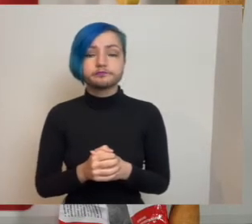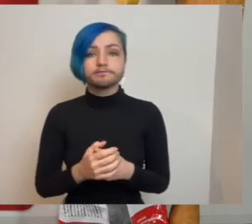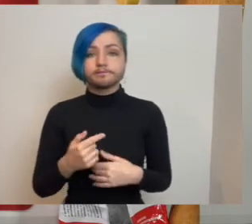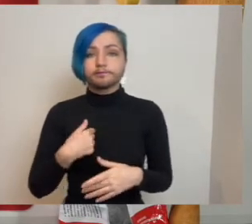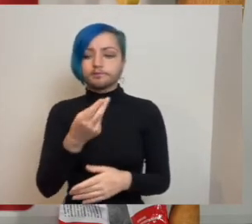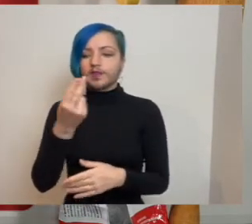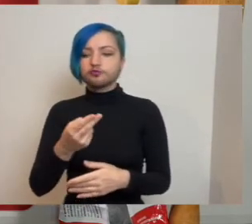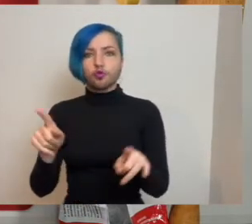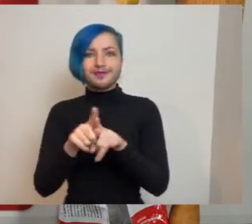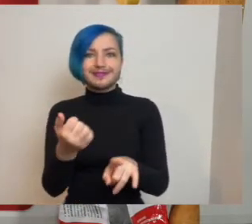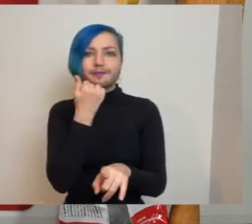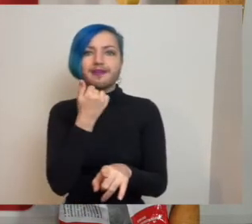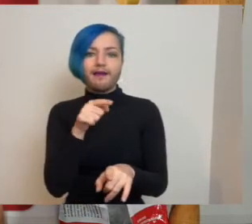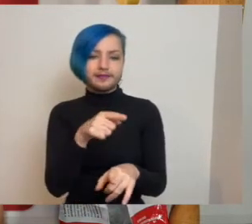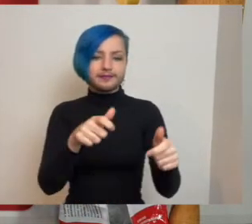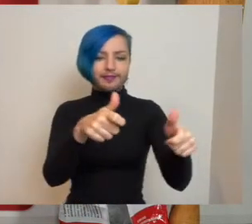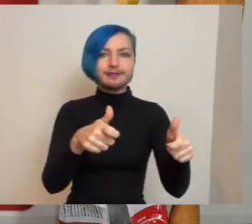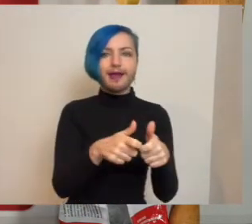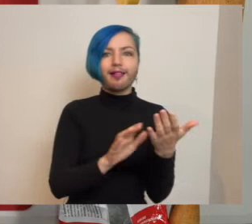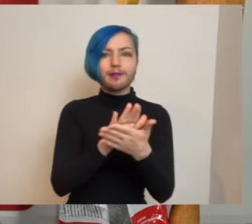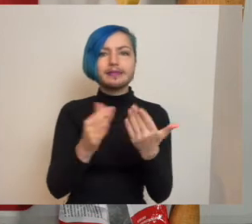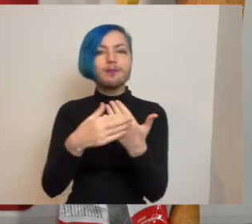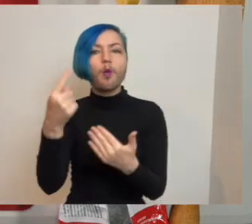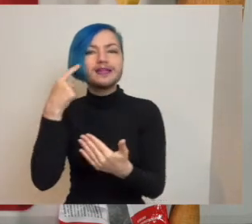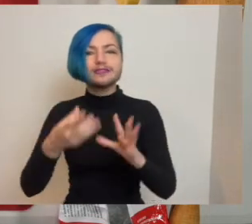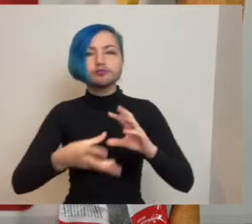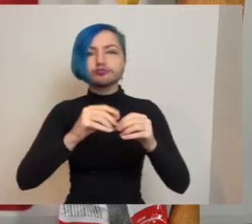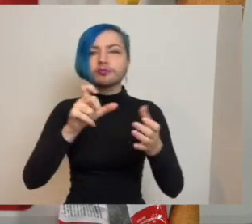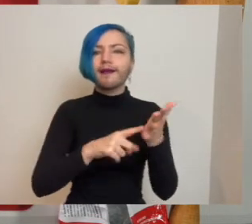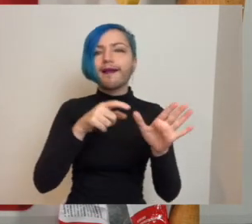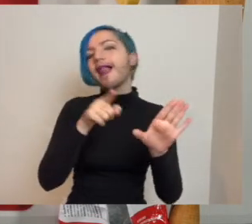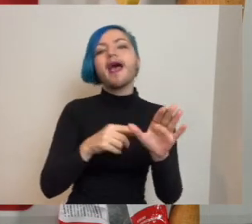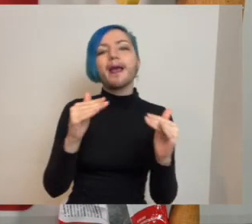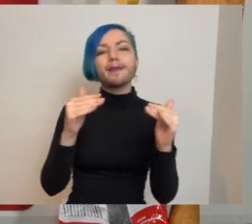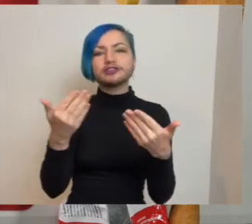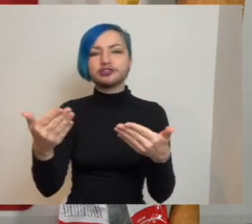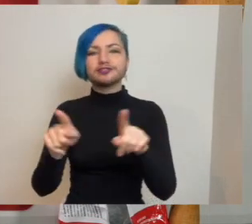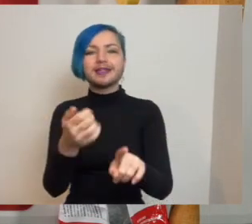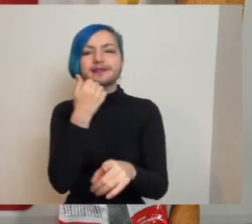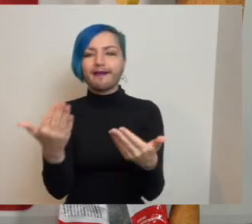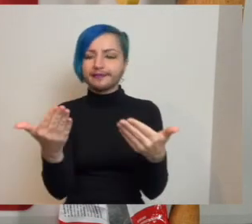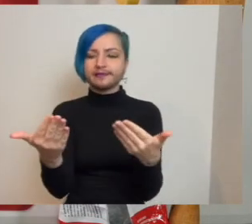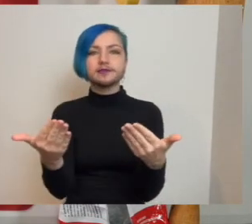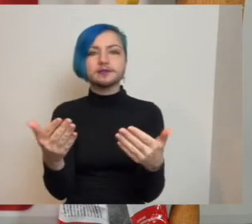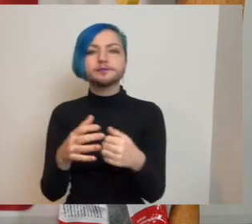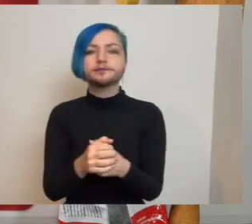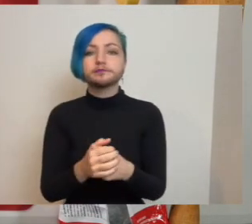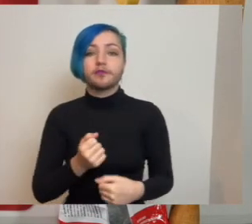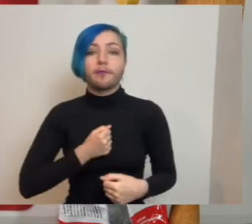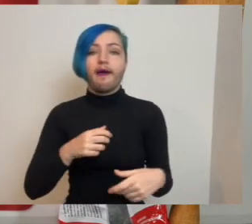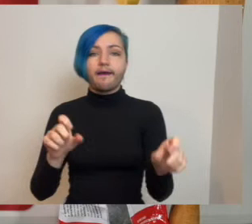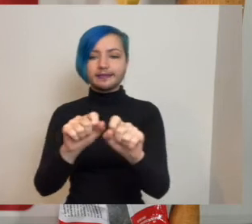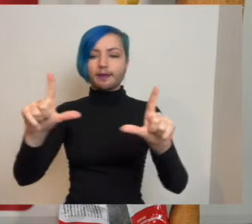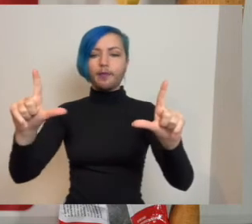to scale, so it's easier to translate into the clay. And for my tableau,